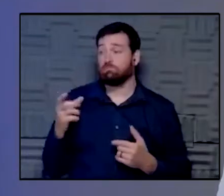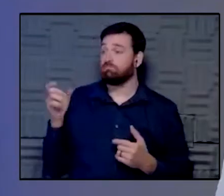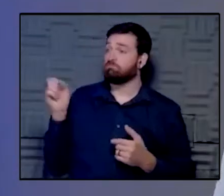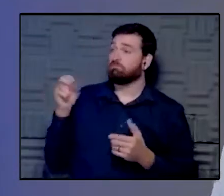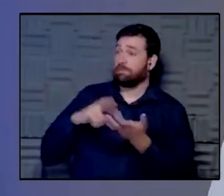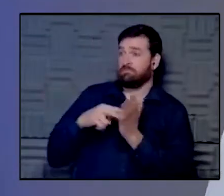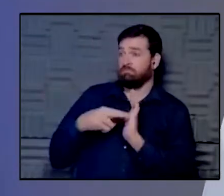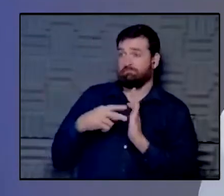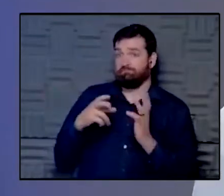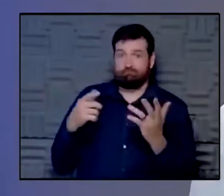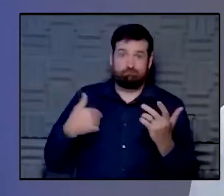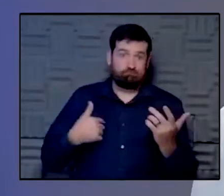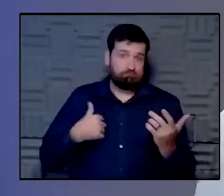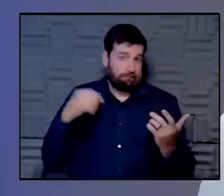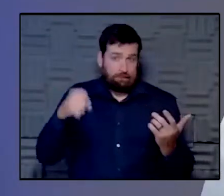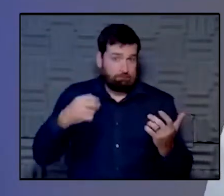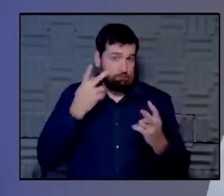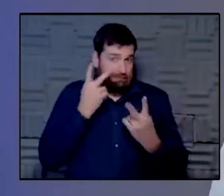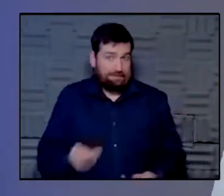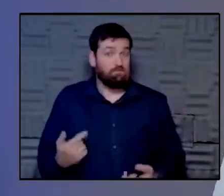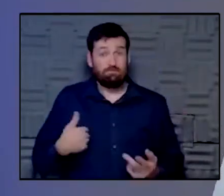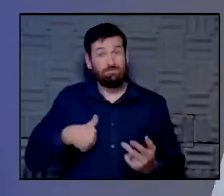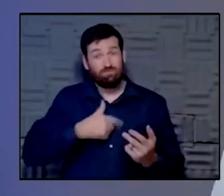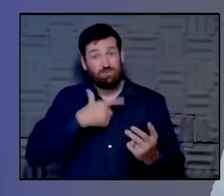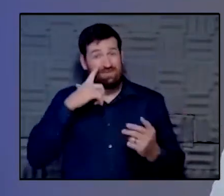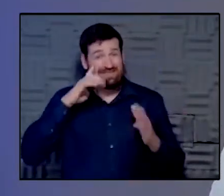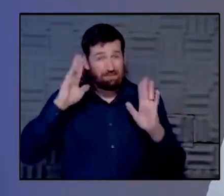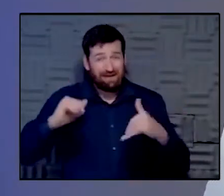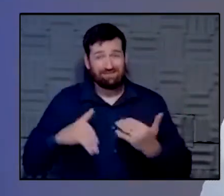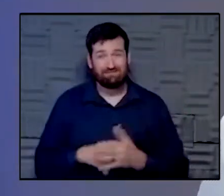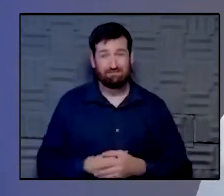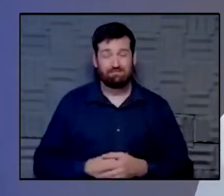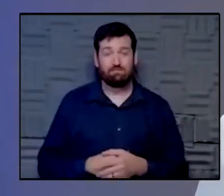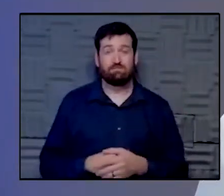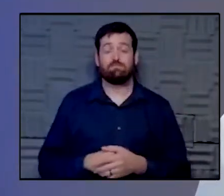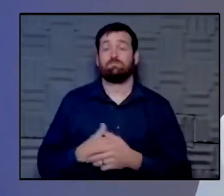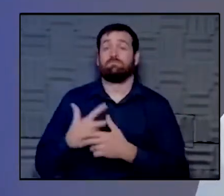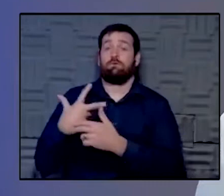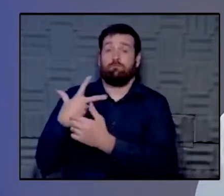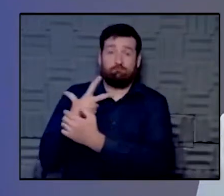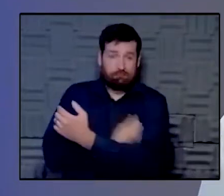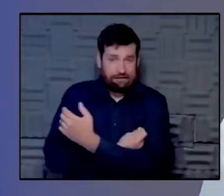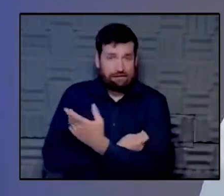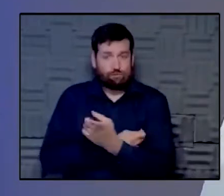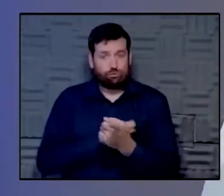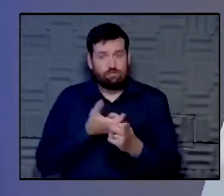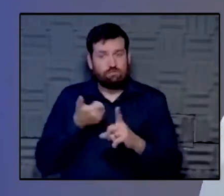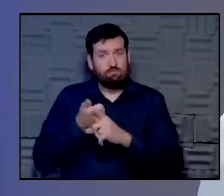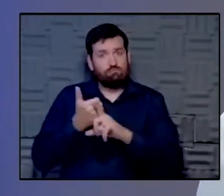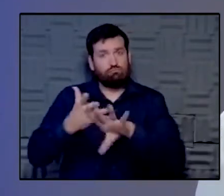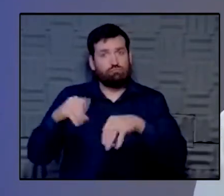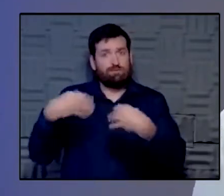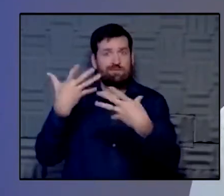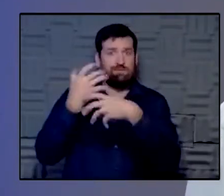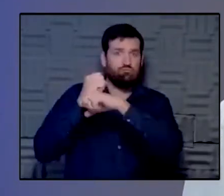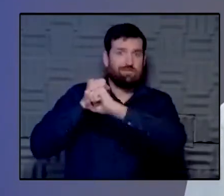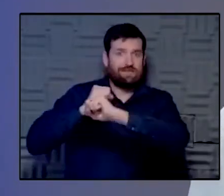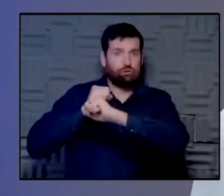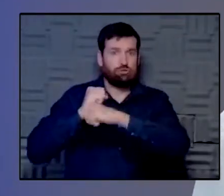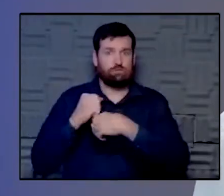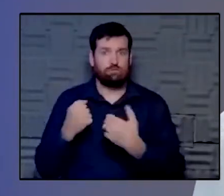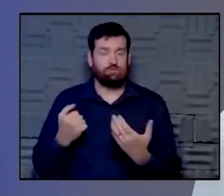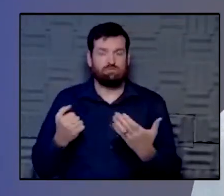I think that's totally what we see. That is what we expect. Vaccination, protects you from the